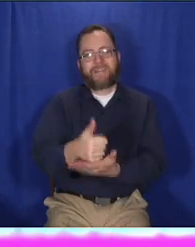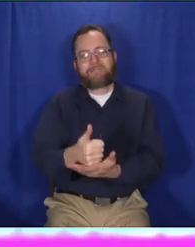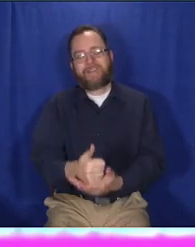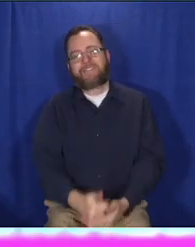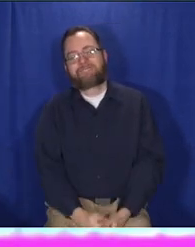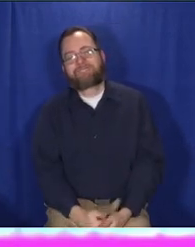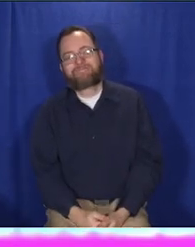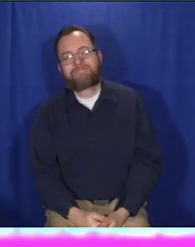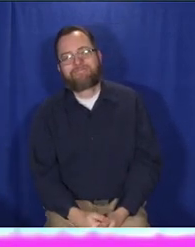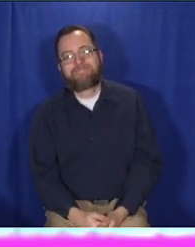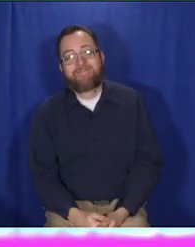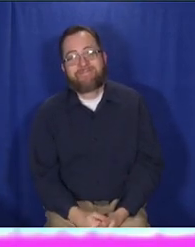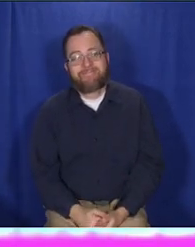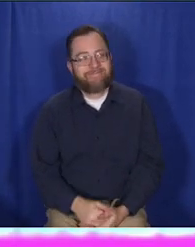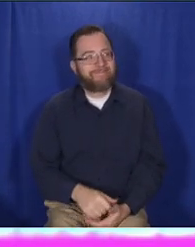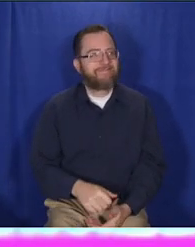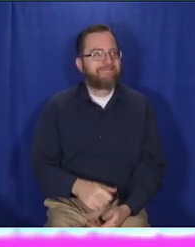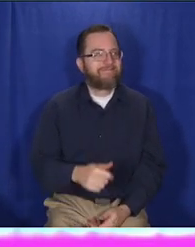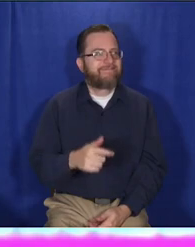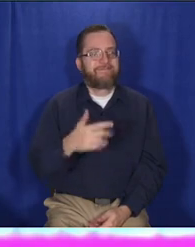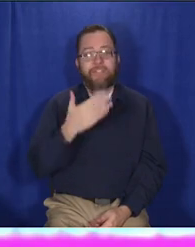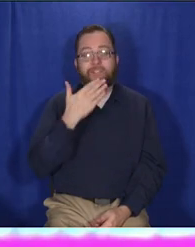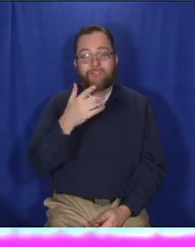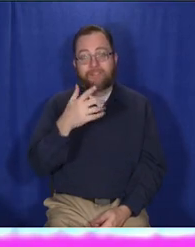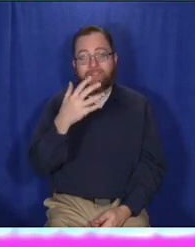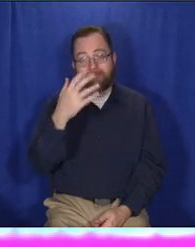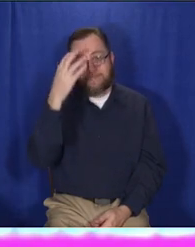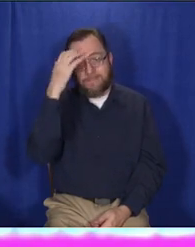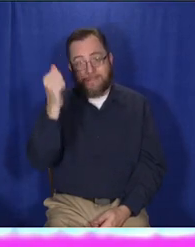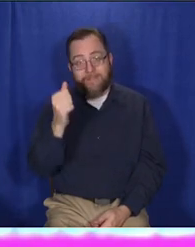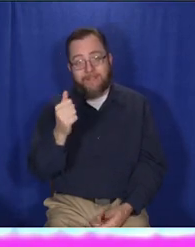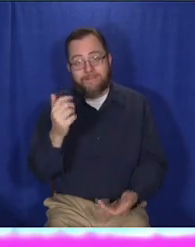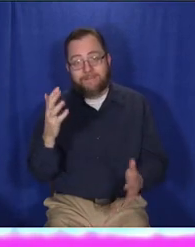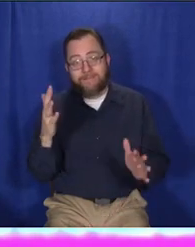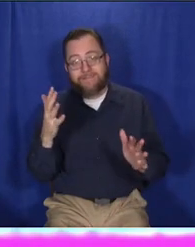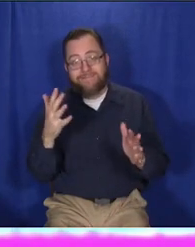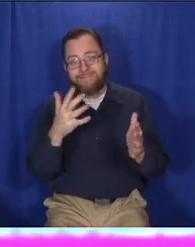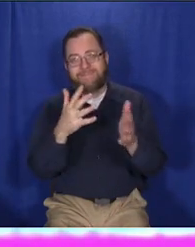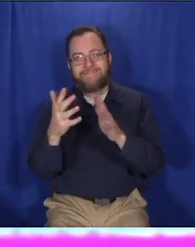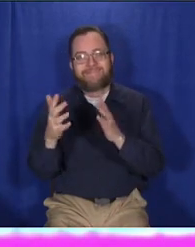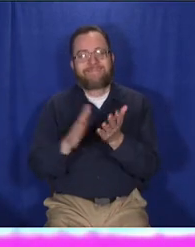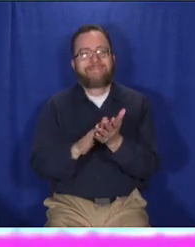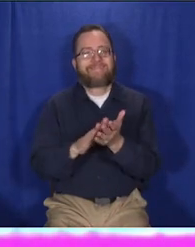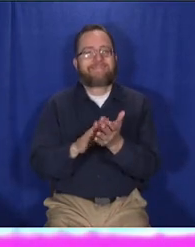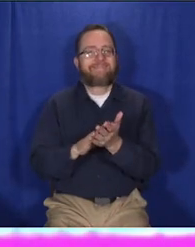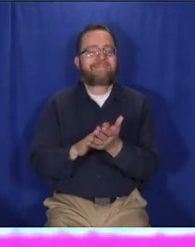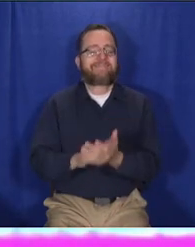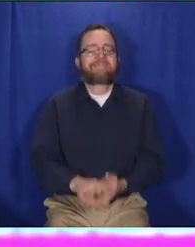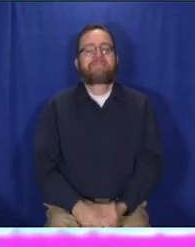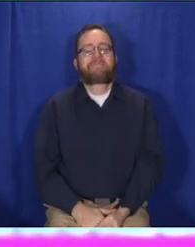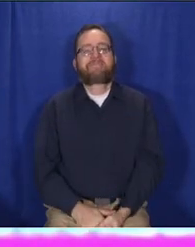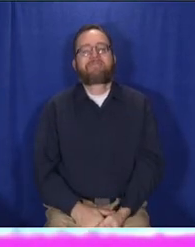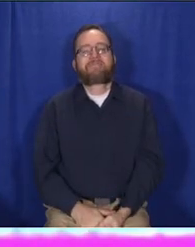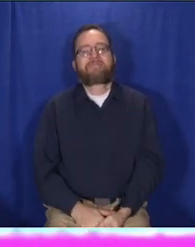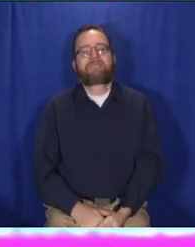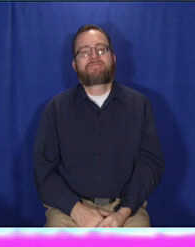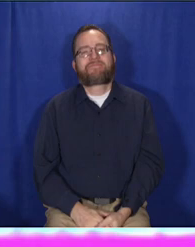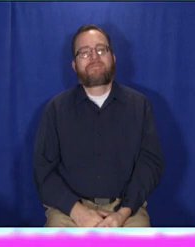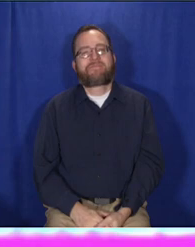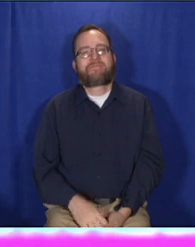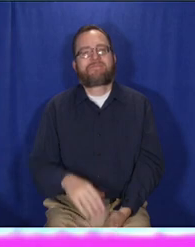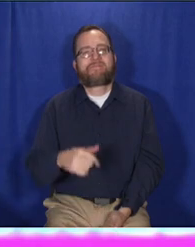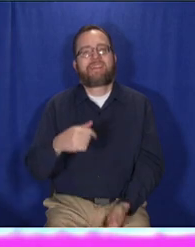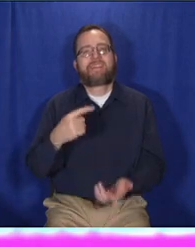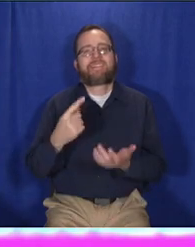ourselves a hand? Good work, good work. Let's keep putting these verses together. I feel like every week I like skip something, and it's